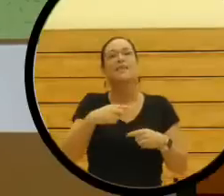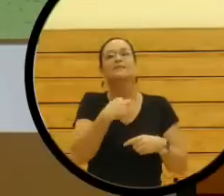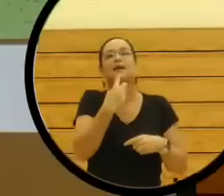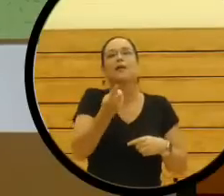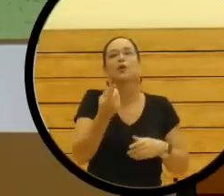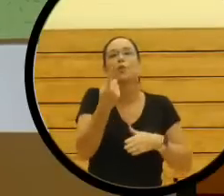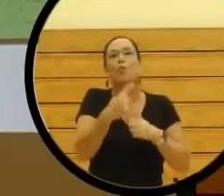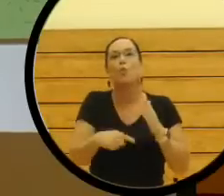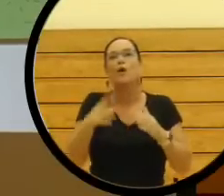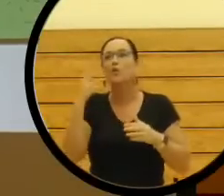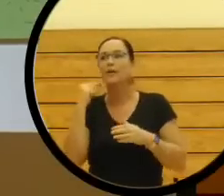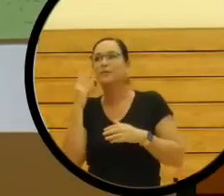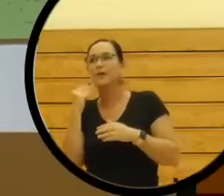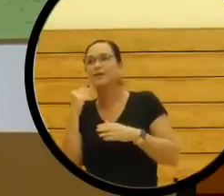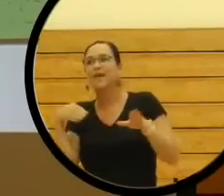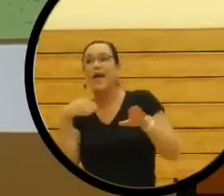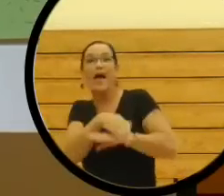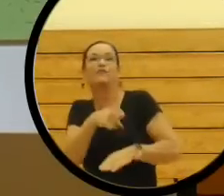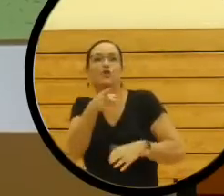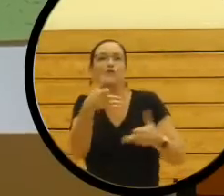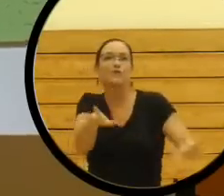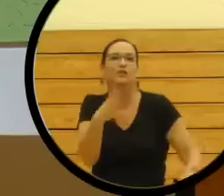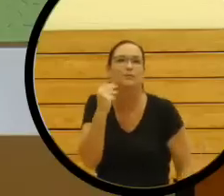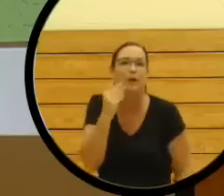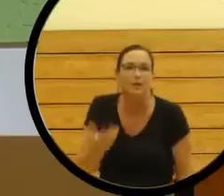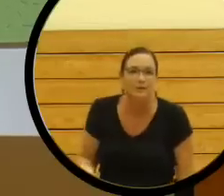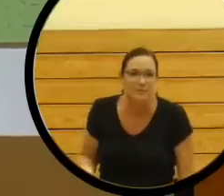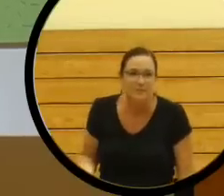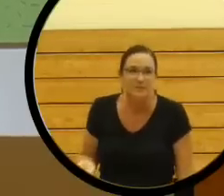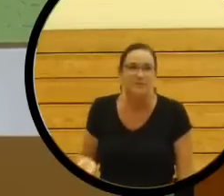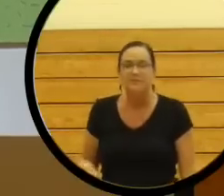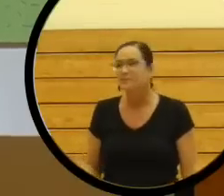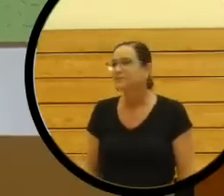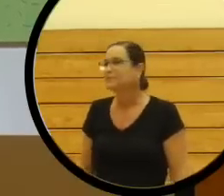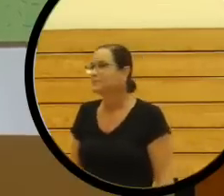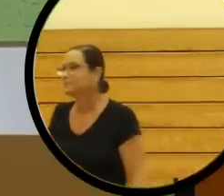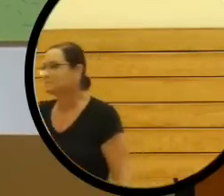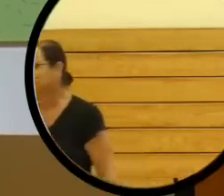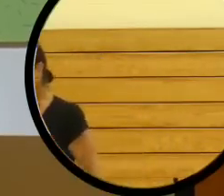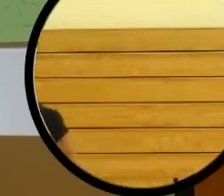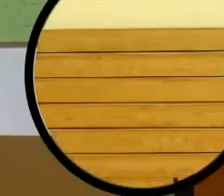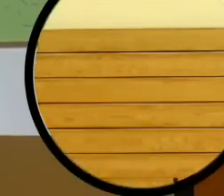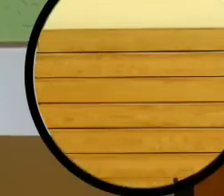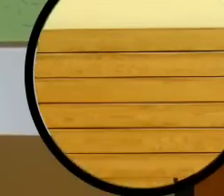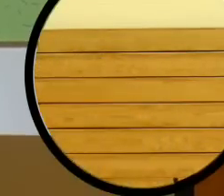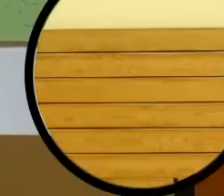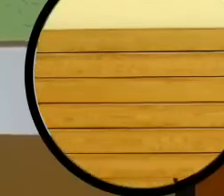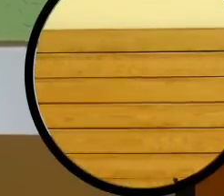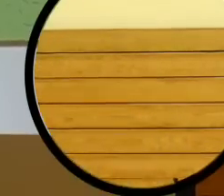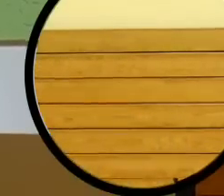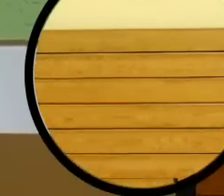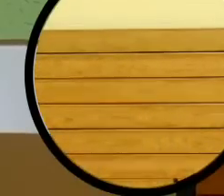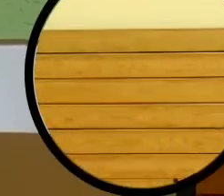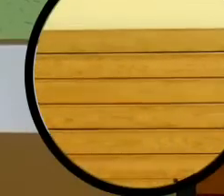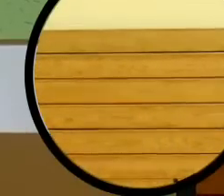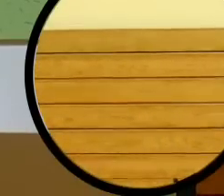you what you went through after you went through it, right? But everybody that's been through an earthquake likes to say,